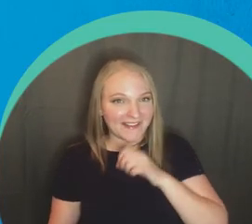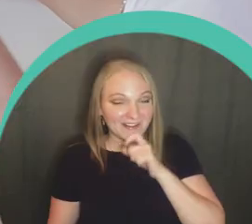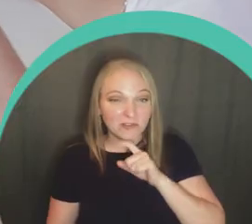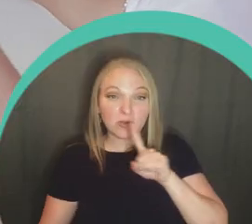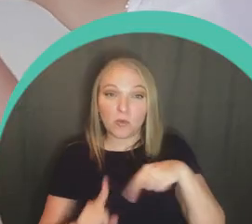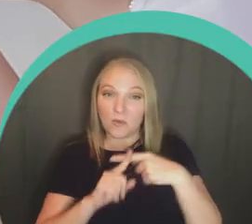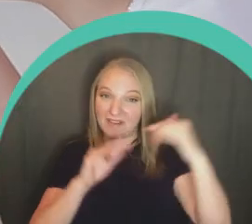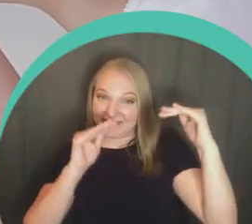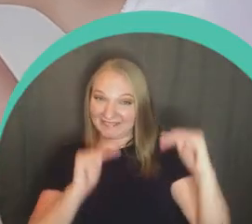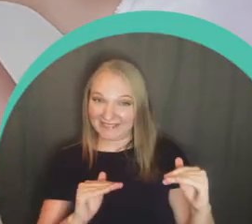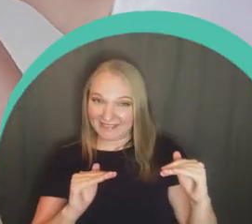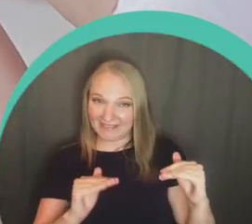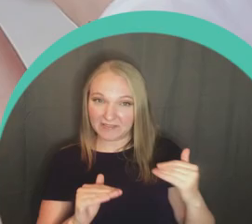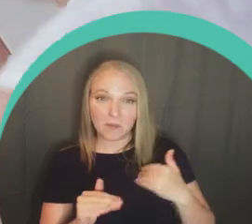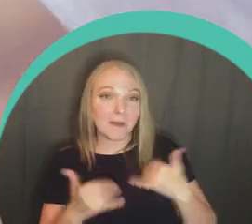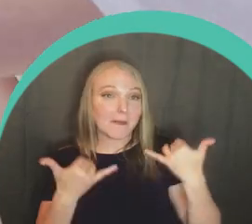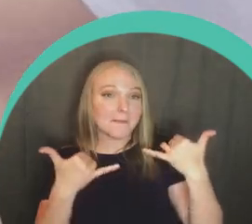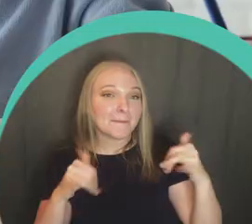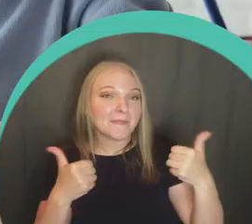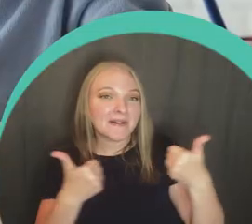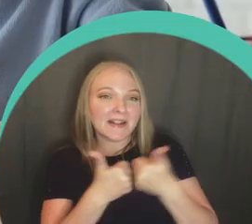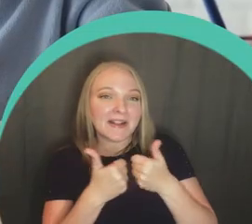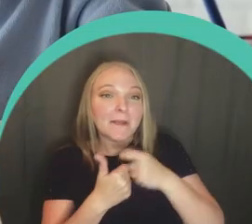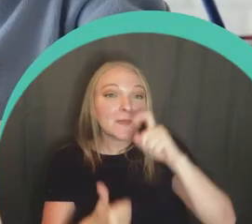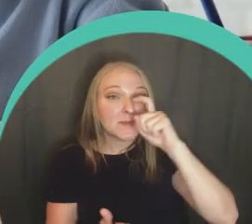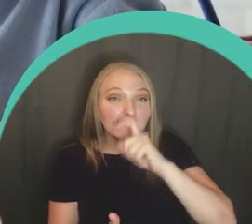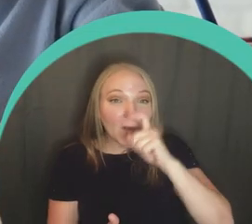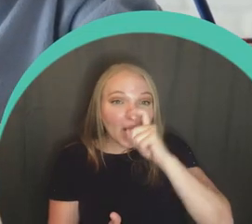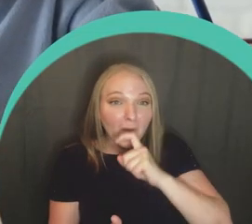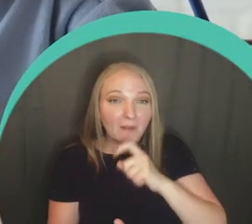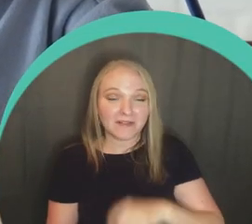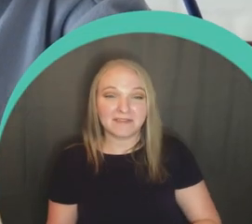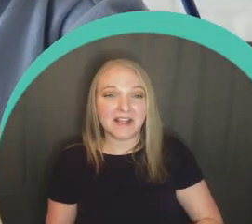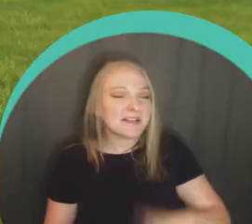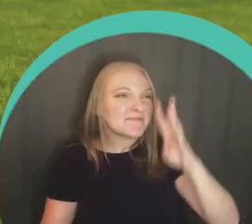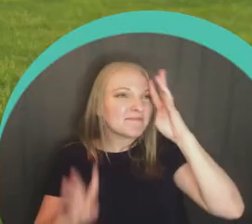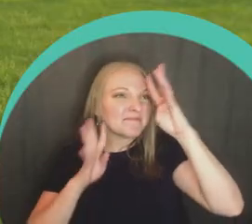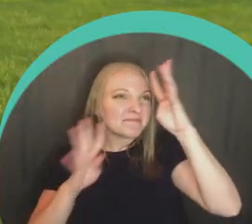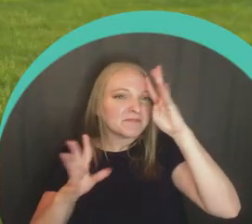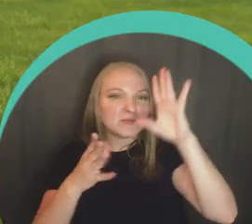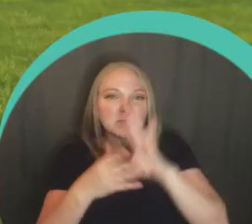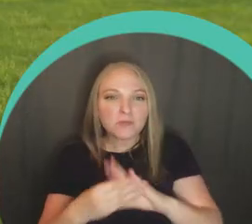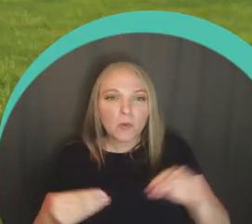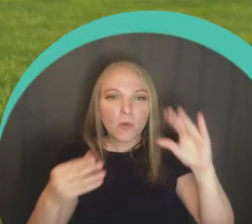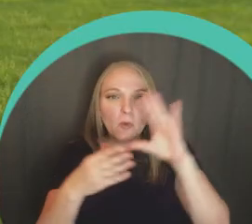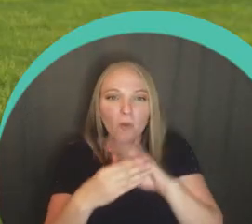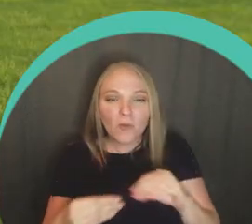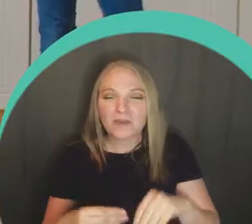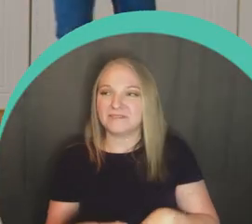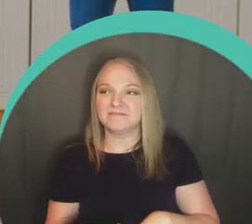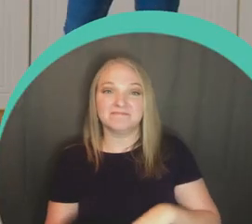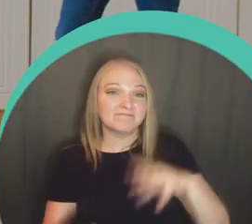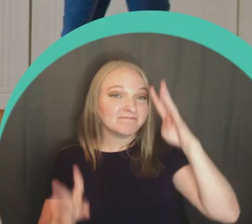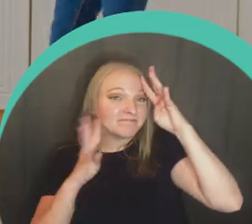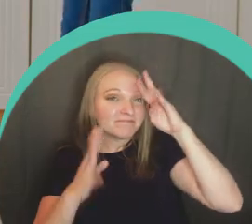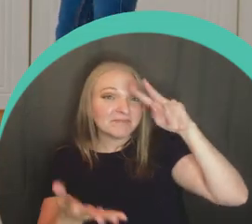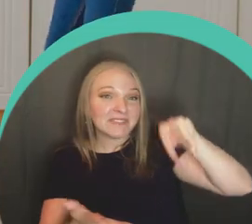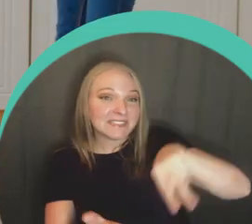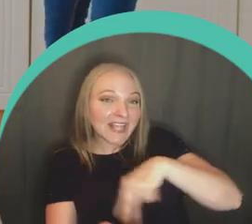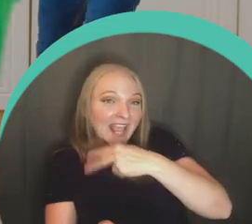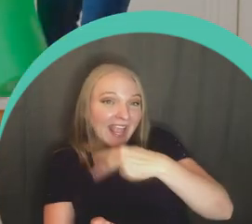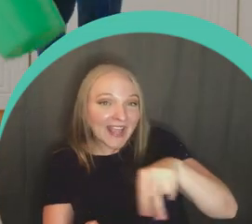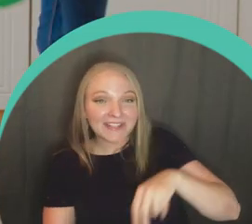and I loved to play dolls and make up stories, dance routines, and